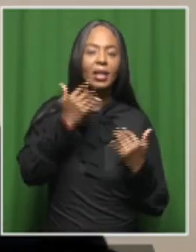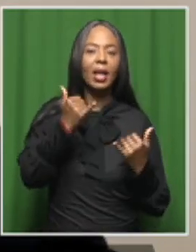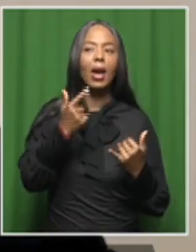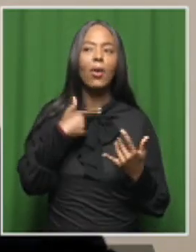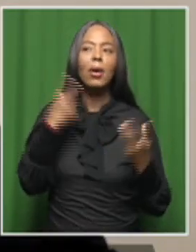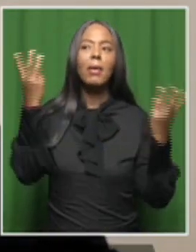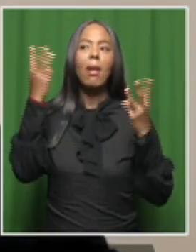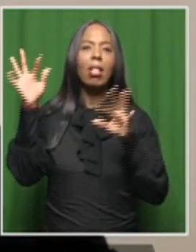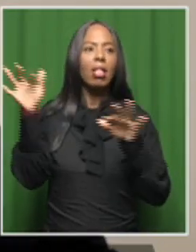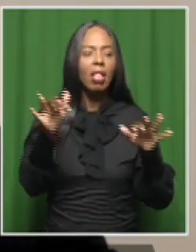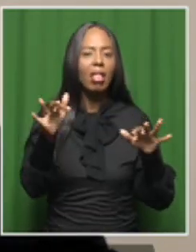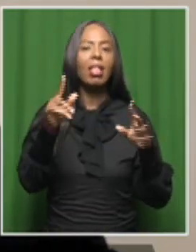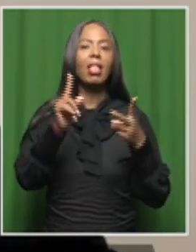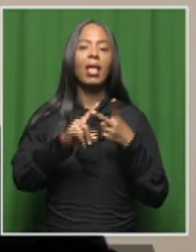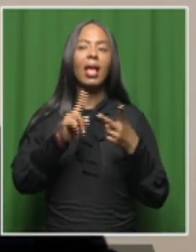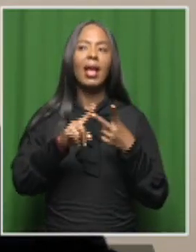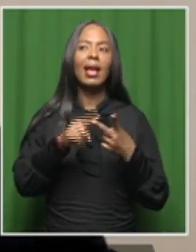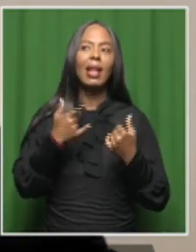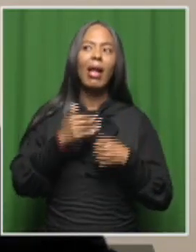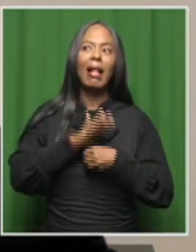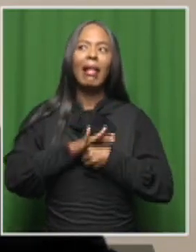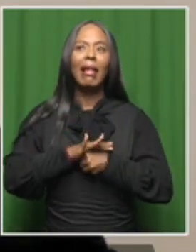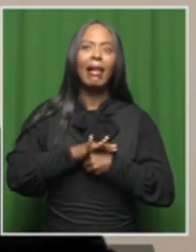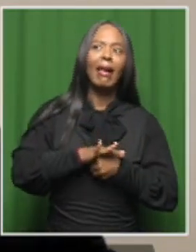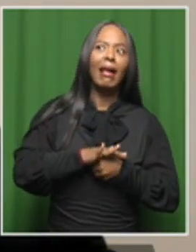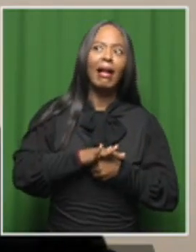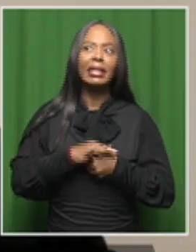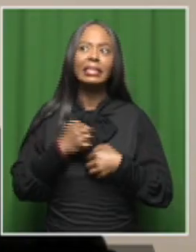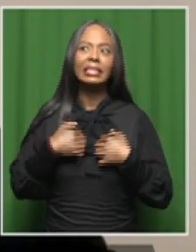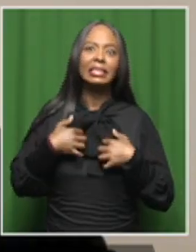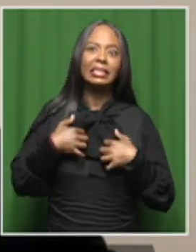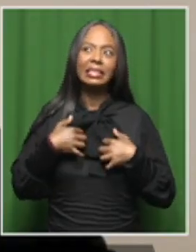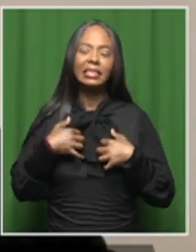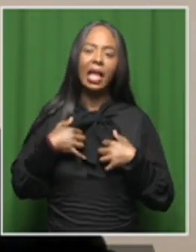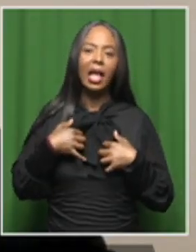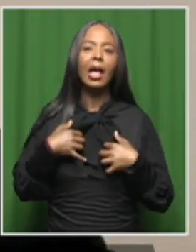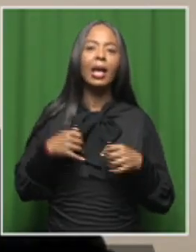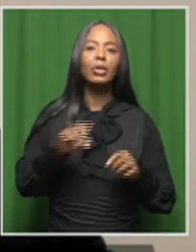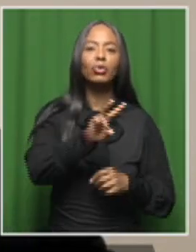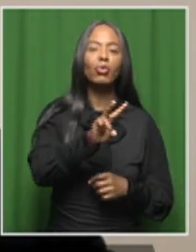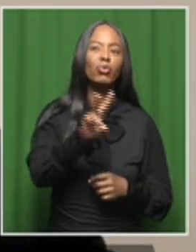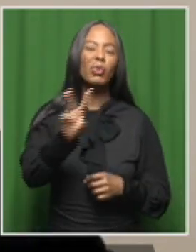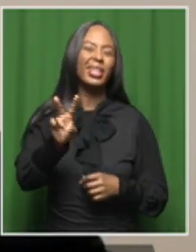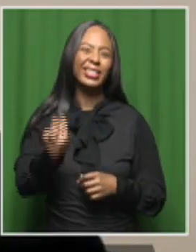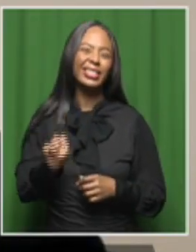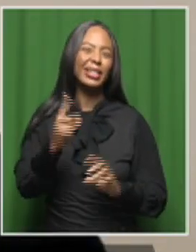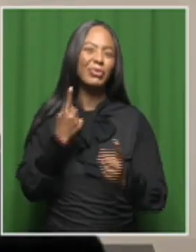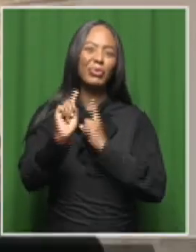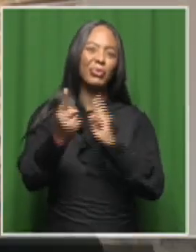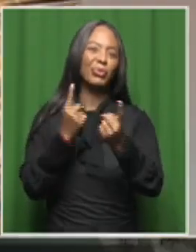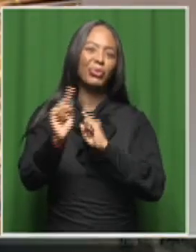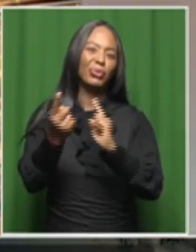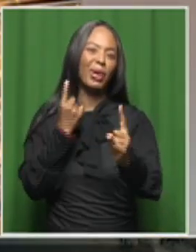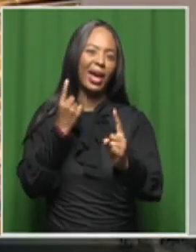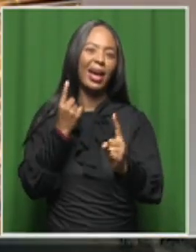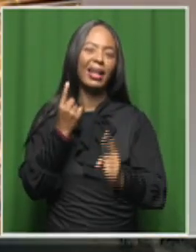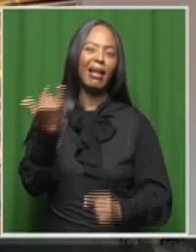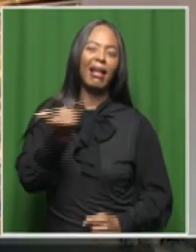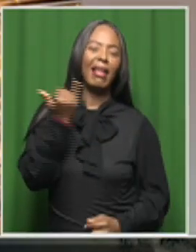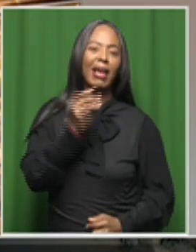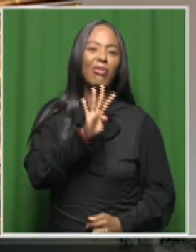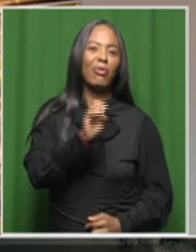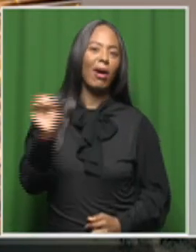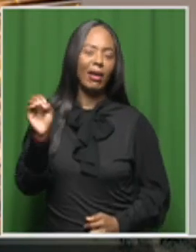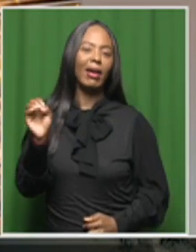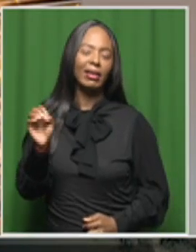all the pressure that accumulate around you, of course, all of a sudden 220 seems like probably 400 under pressure.